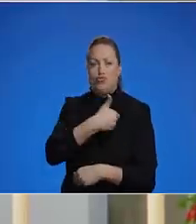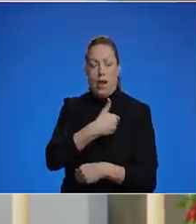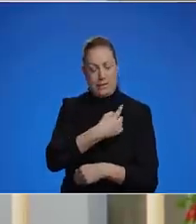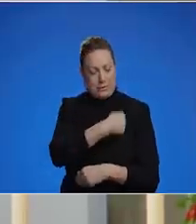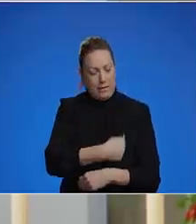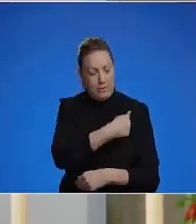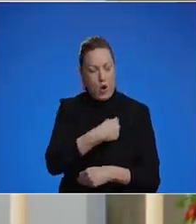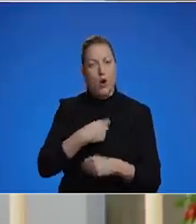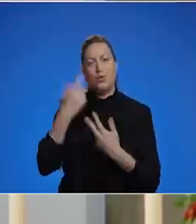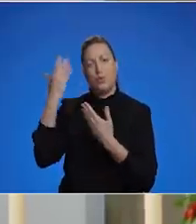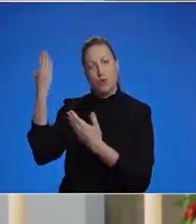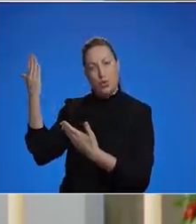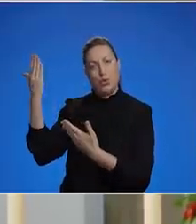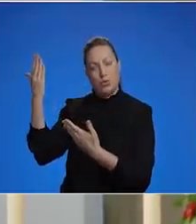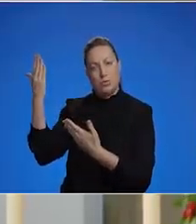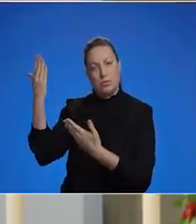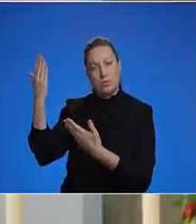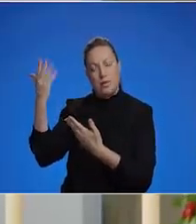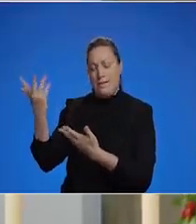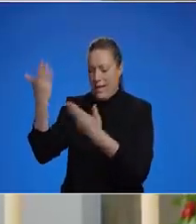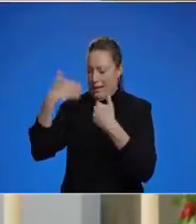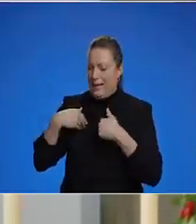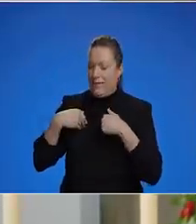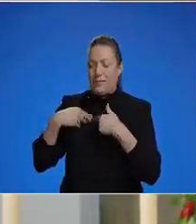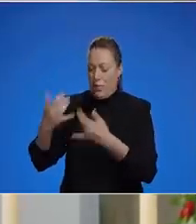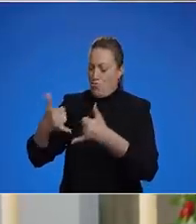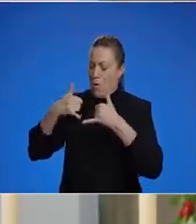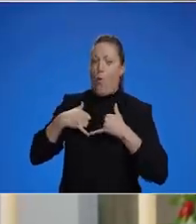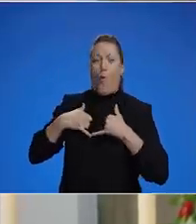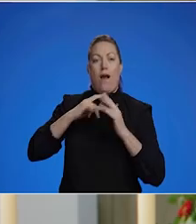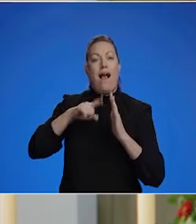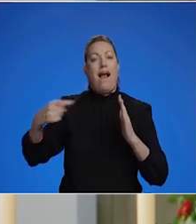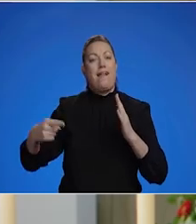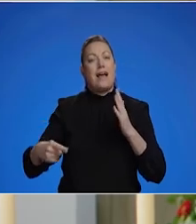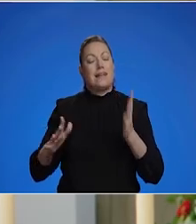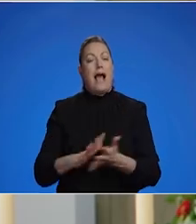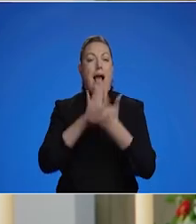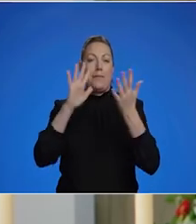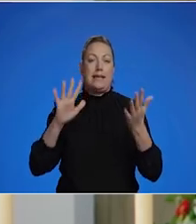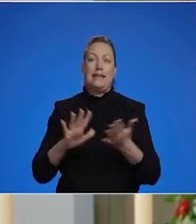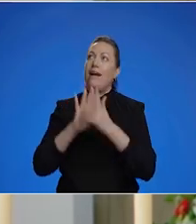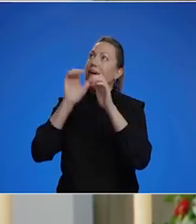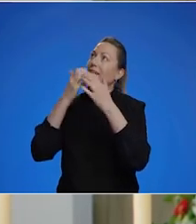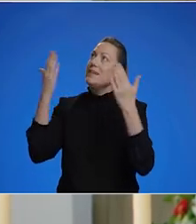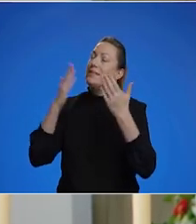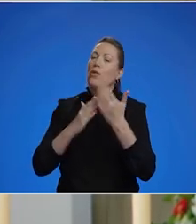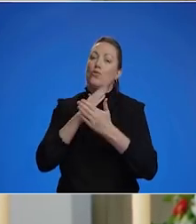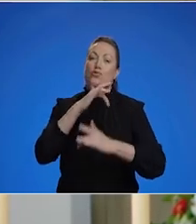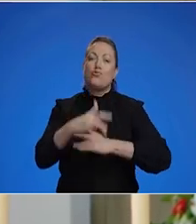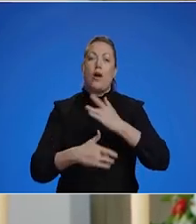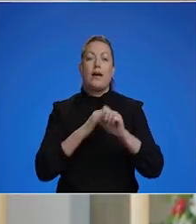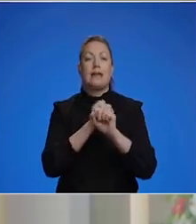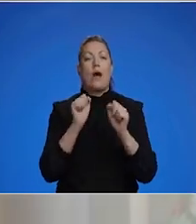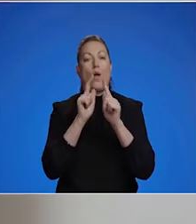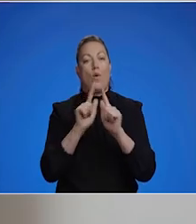of being devoted to you and gain us the prize of everlasting happiness. Through Christ